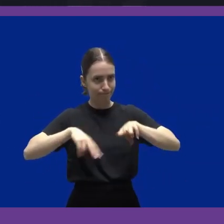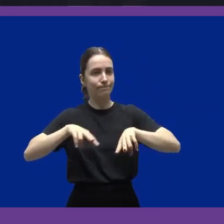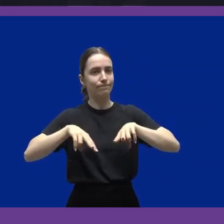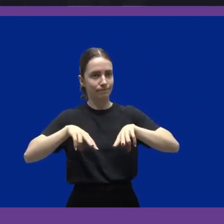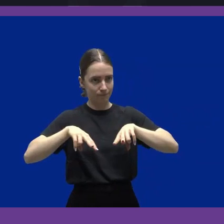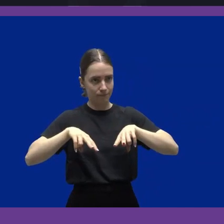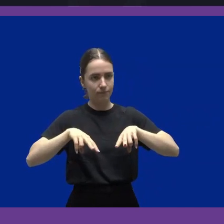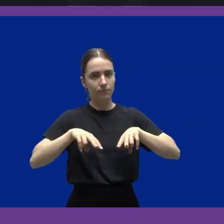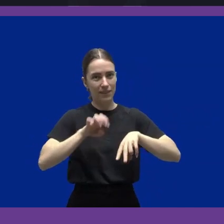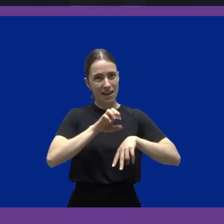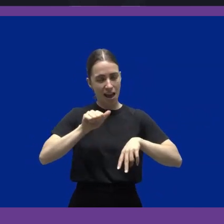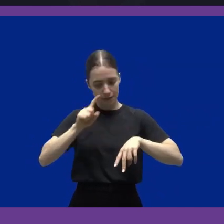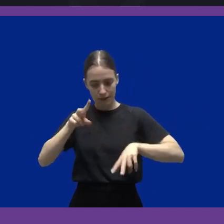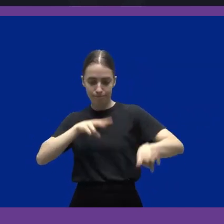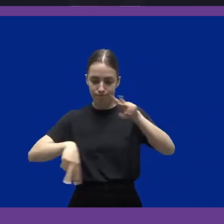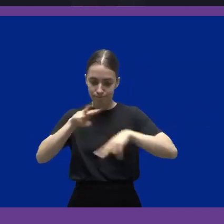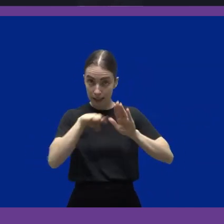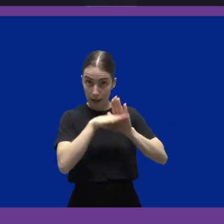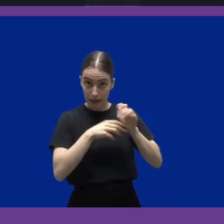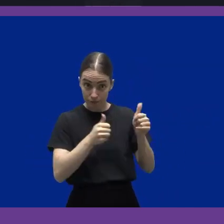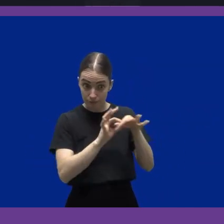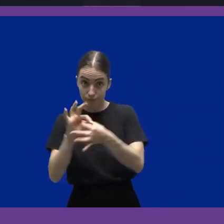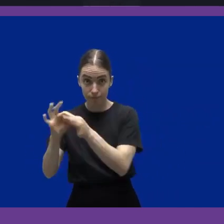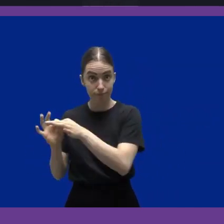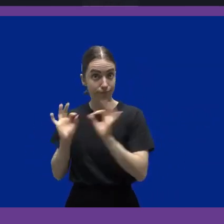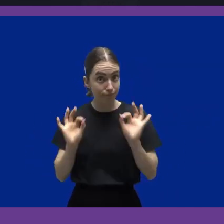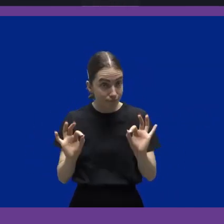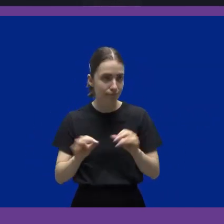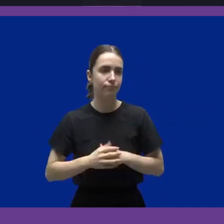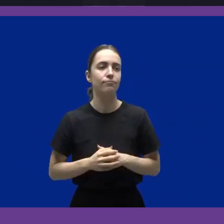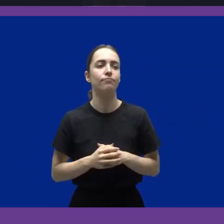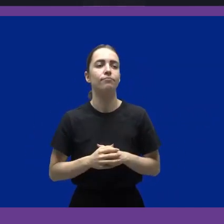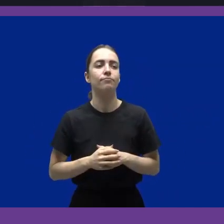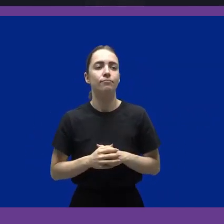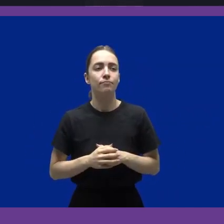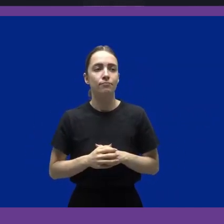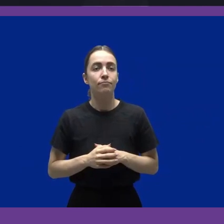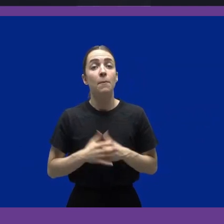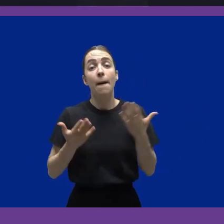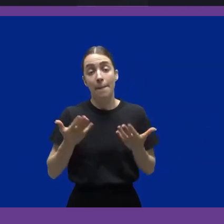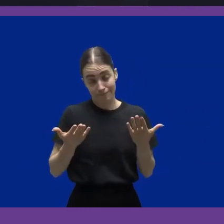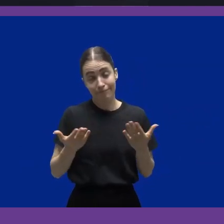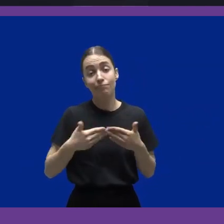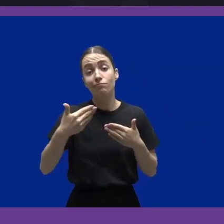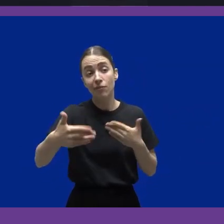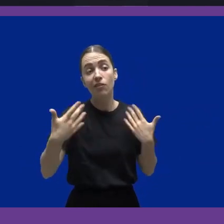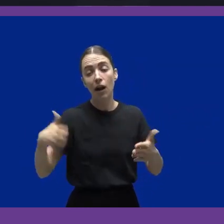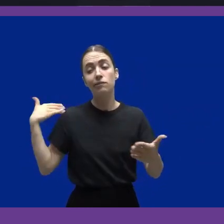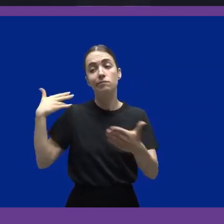there are initial delays because of different issues of the complexity of the project, of the